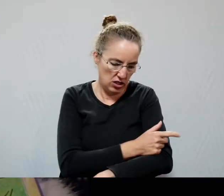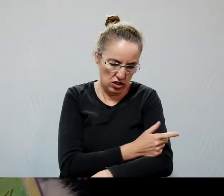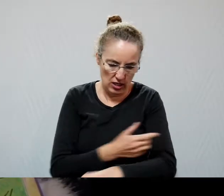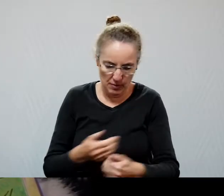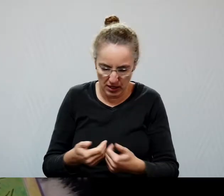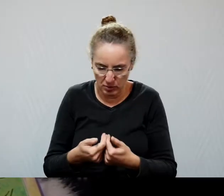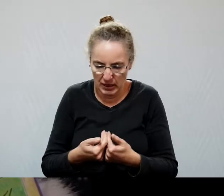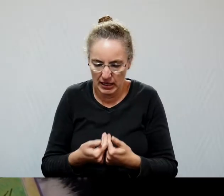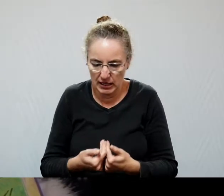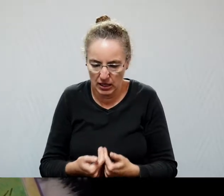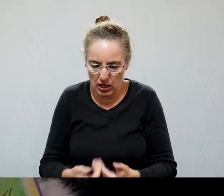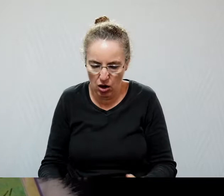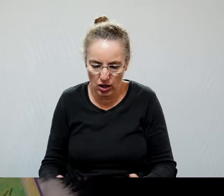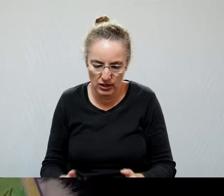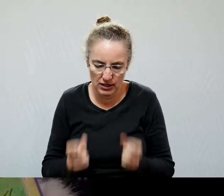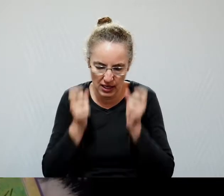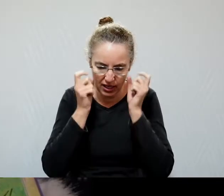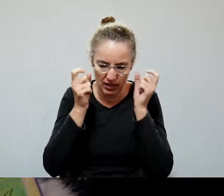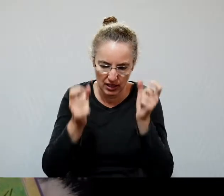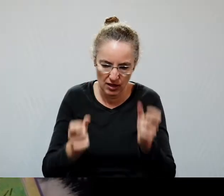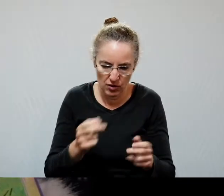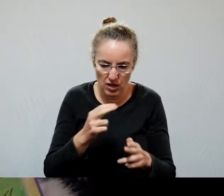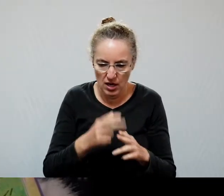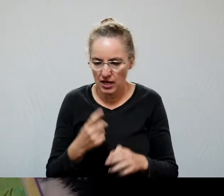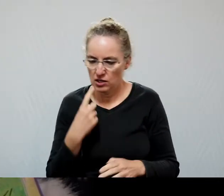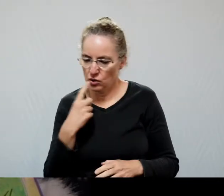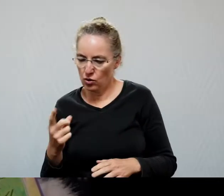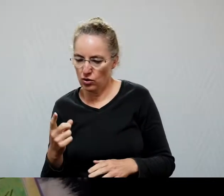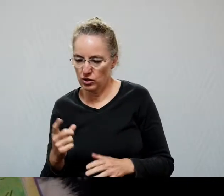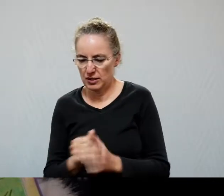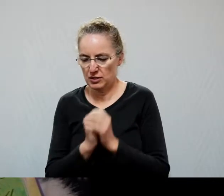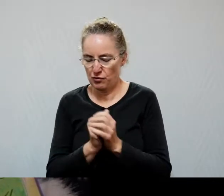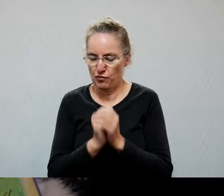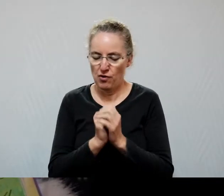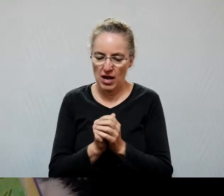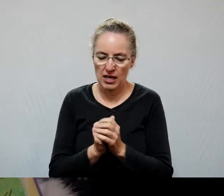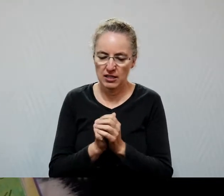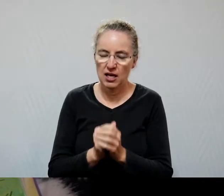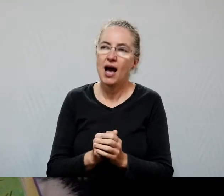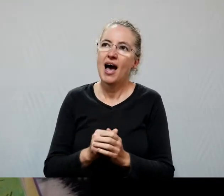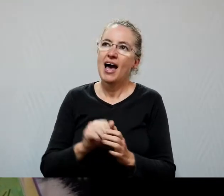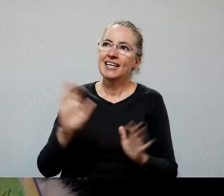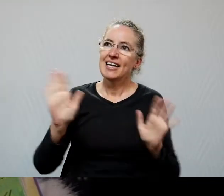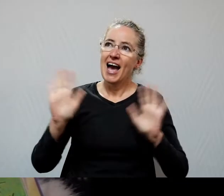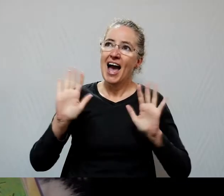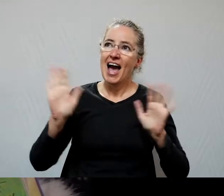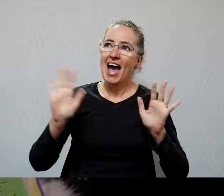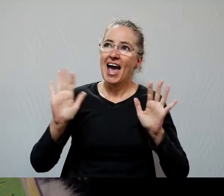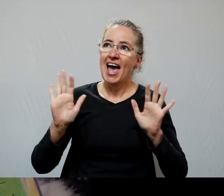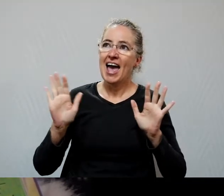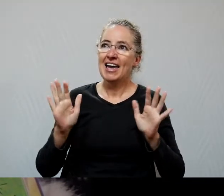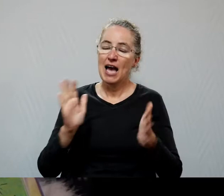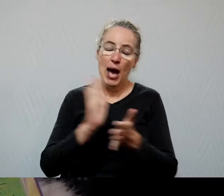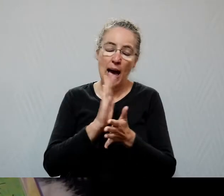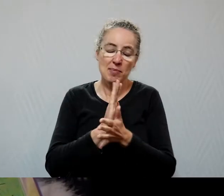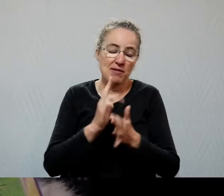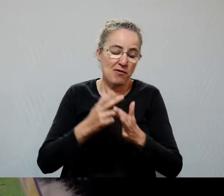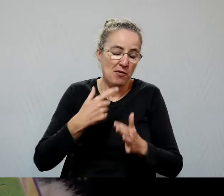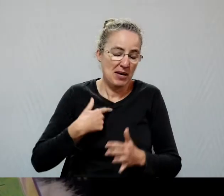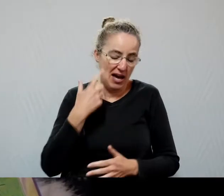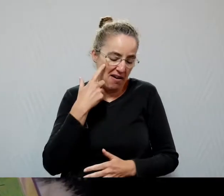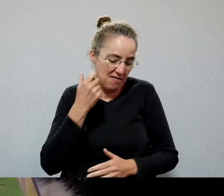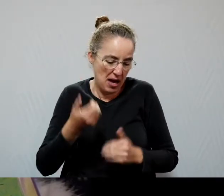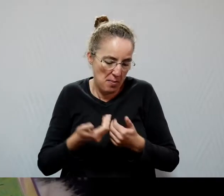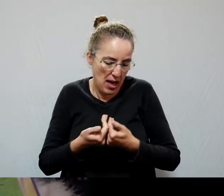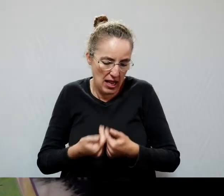to rest. Then he called to his friends and neighbours, "Hooray! Be happy for me! I've found my lost